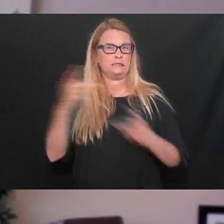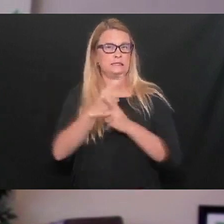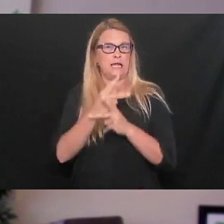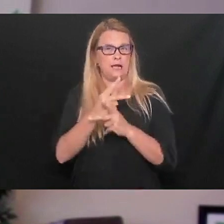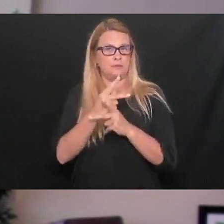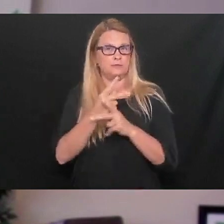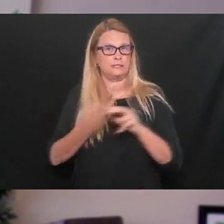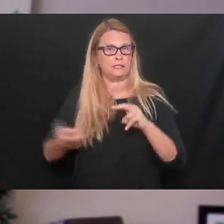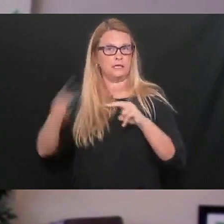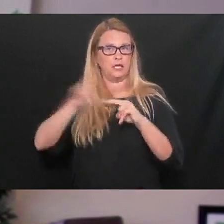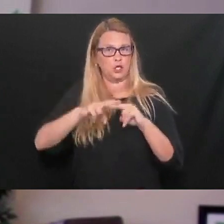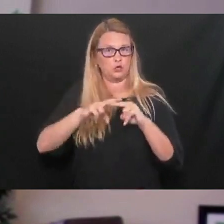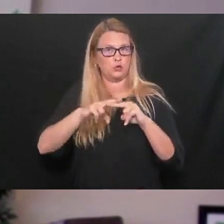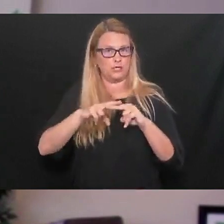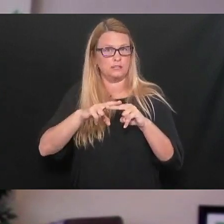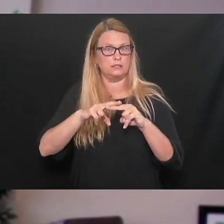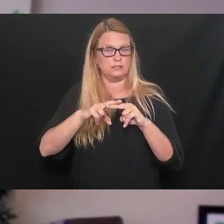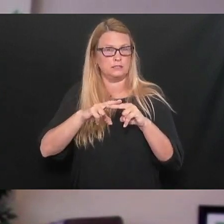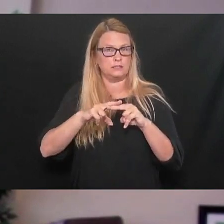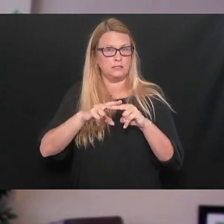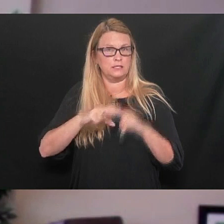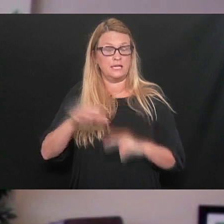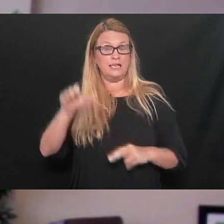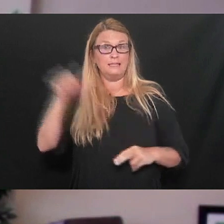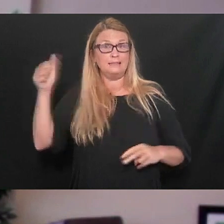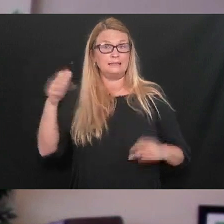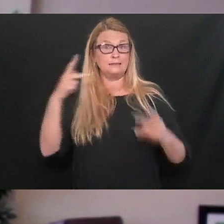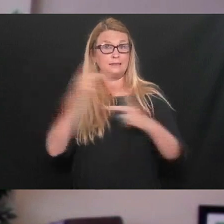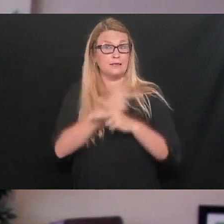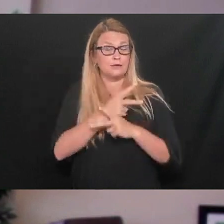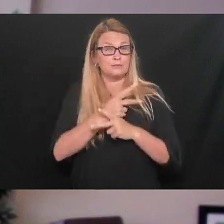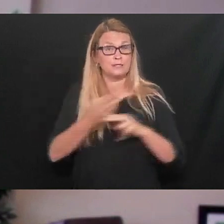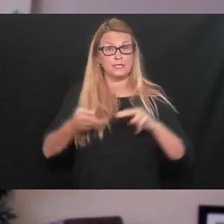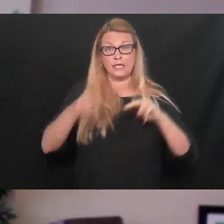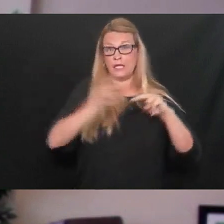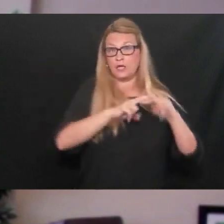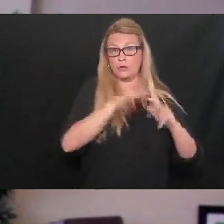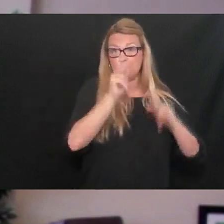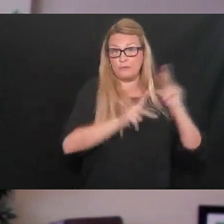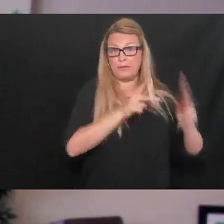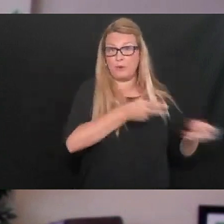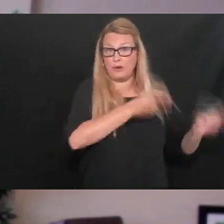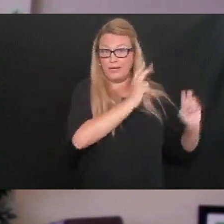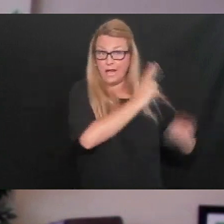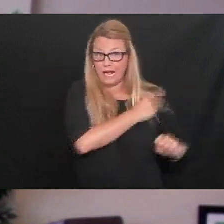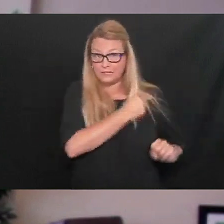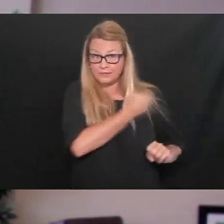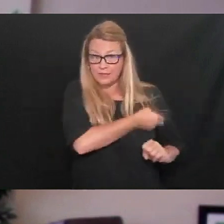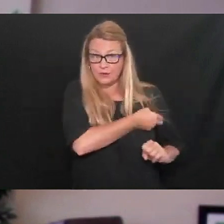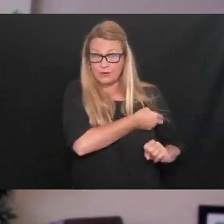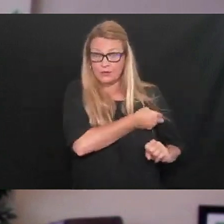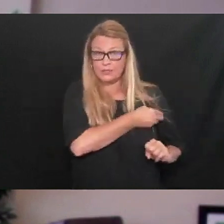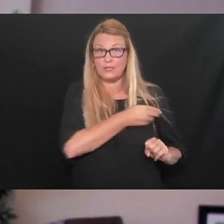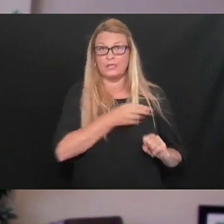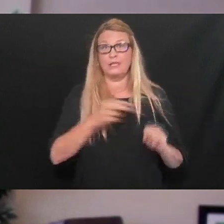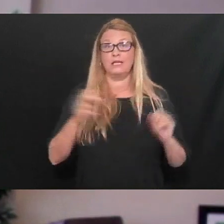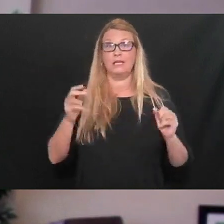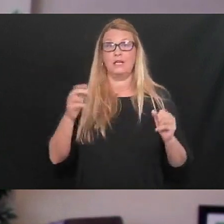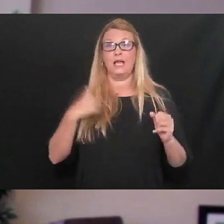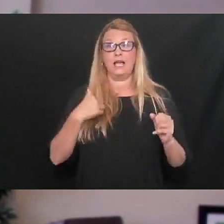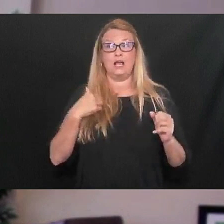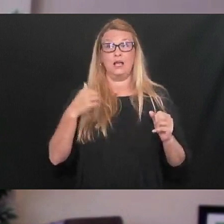active cases, a 10-fold increase in the number of people in the hospital with COVID-19 or suspected to